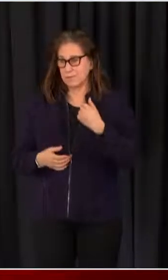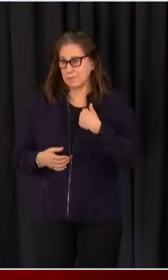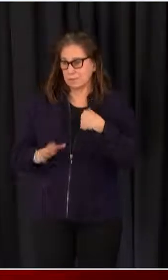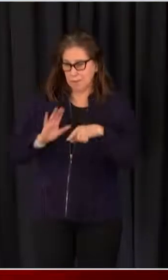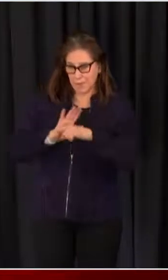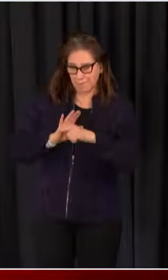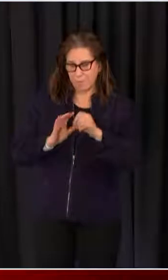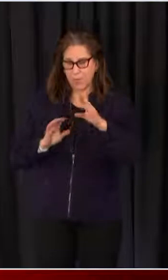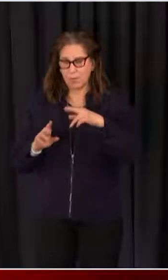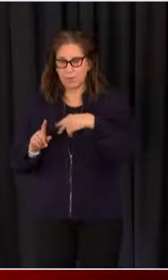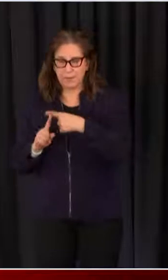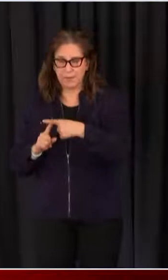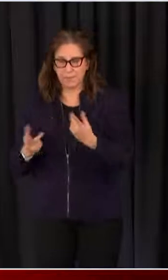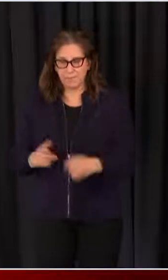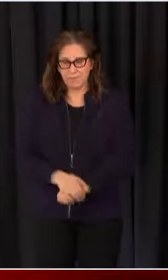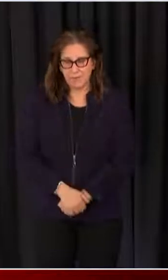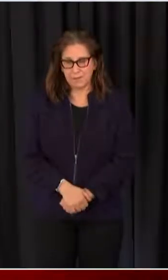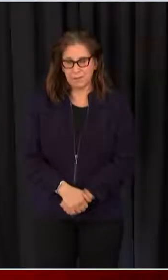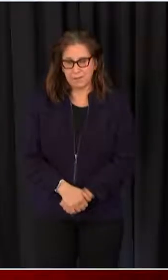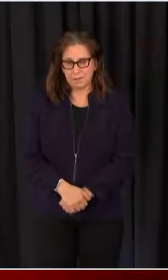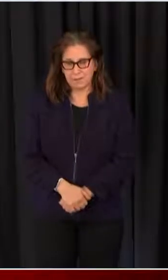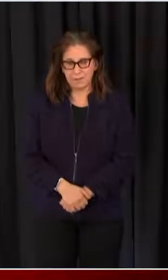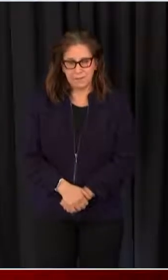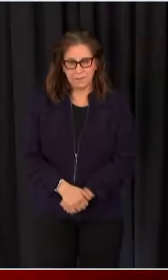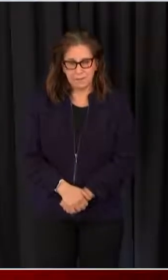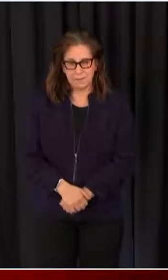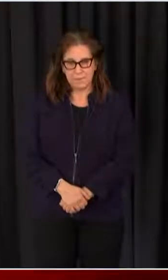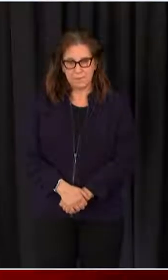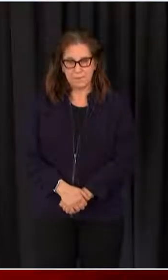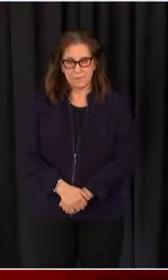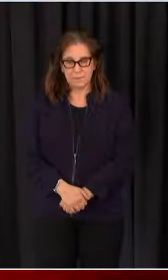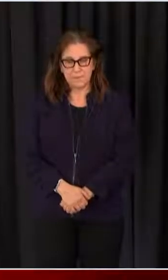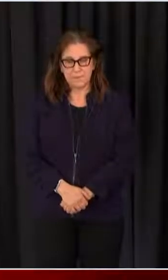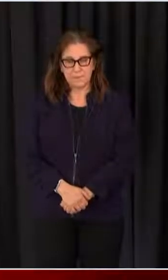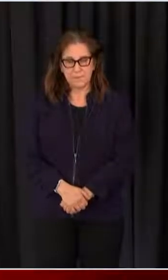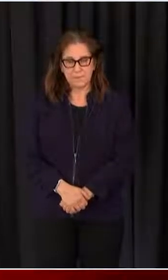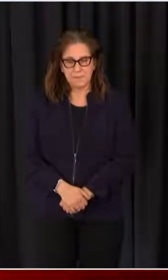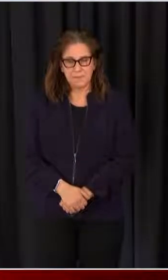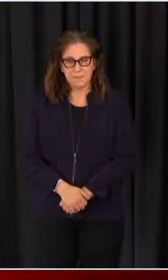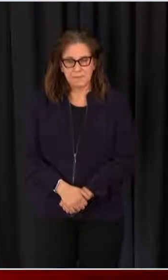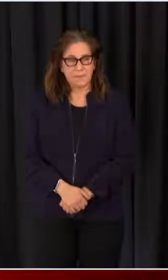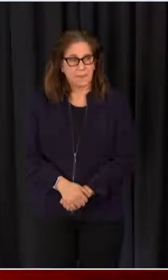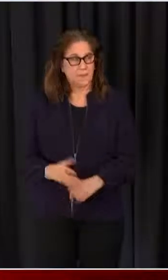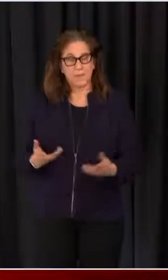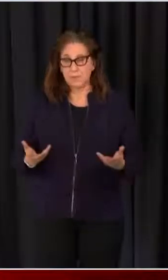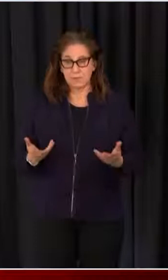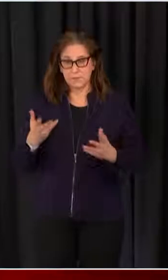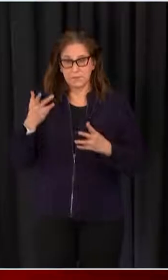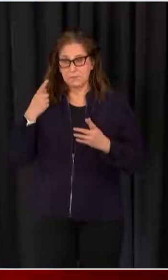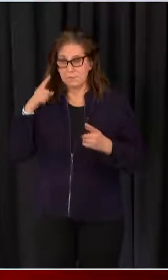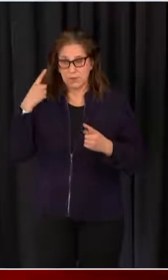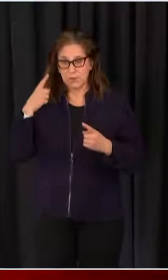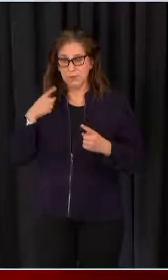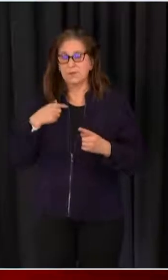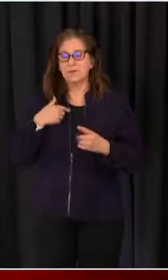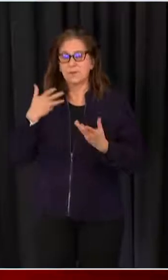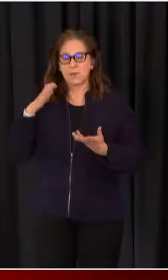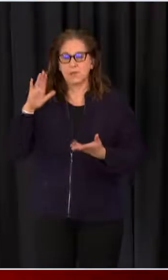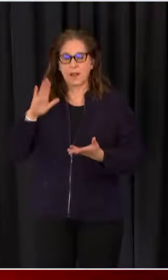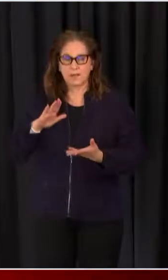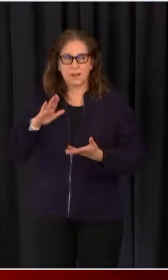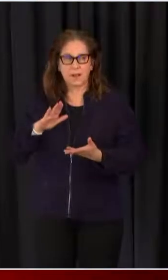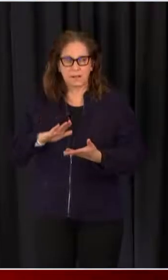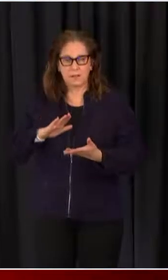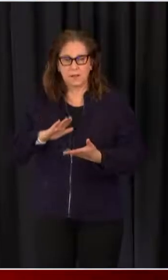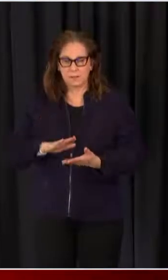could catch those cases and reduce the risk of spread. If a person who is fully vaccinated is believed to be at reduced